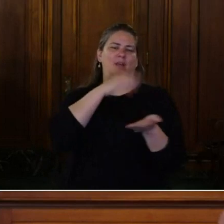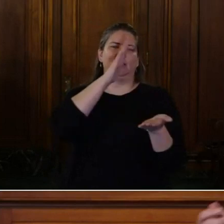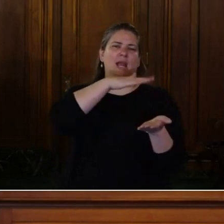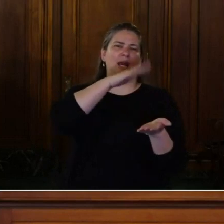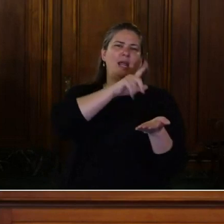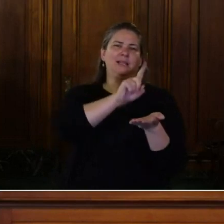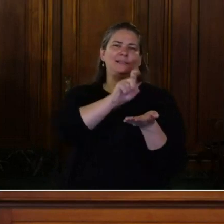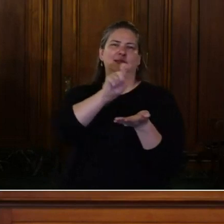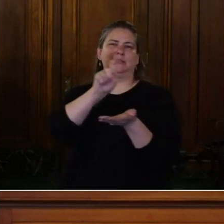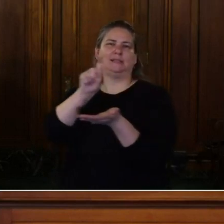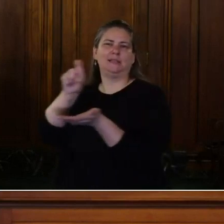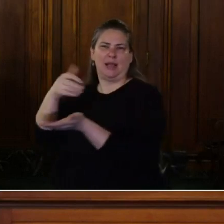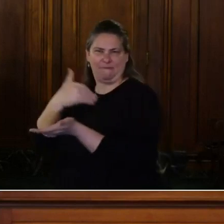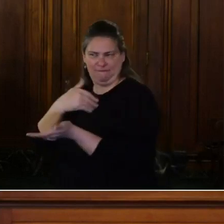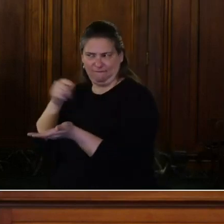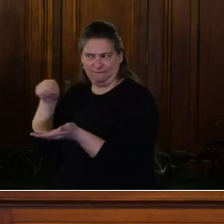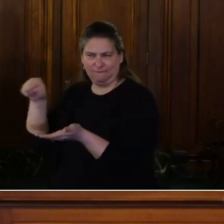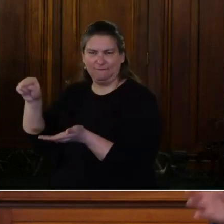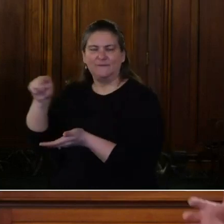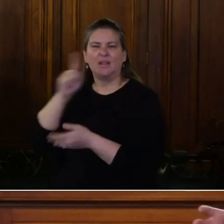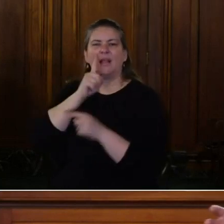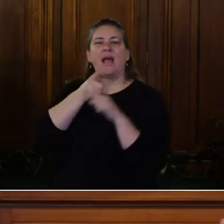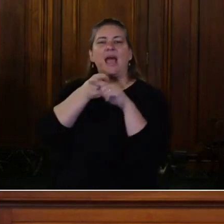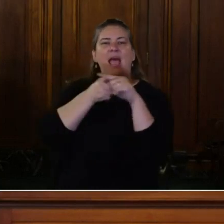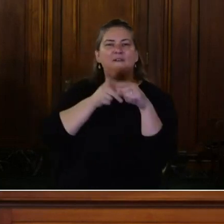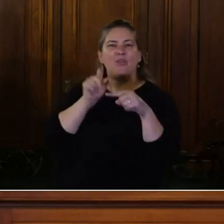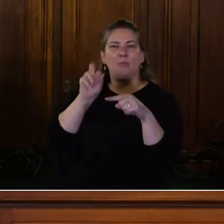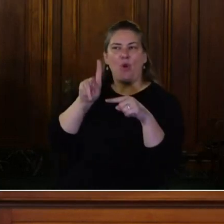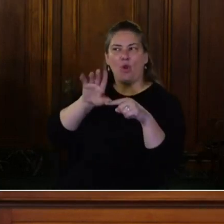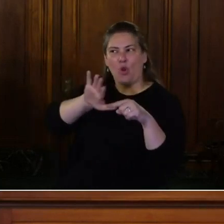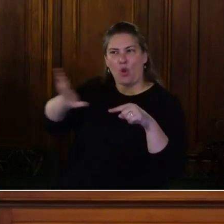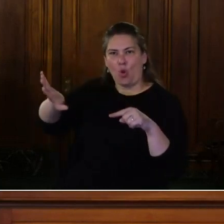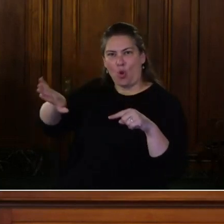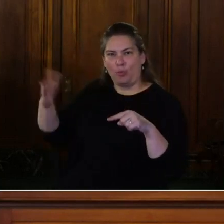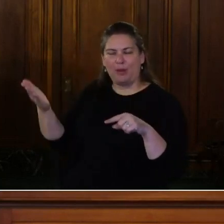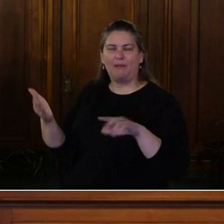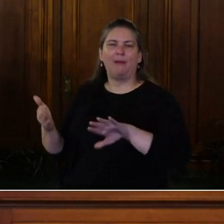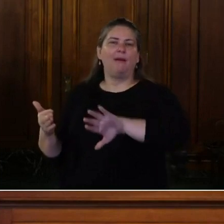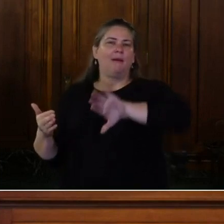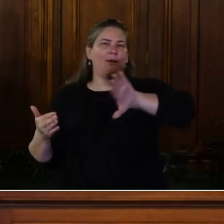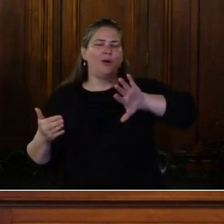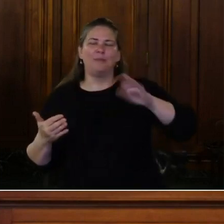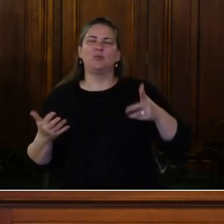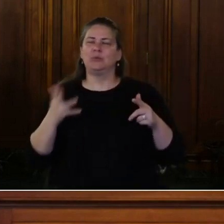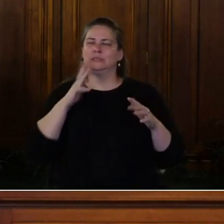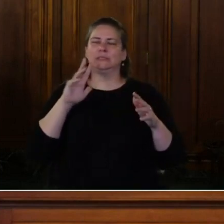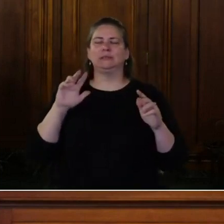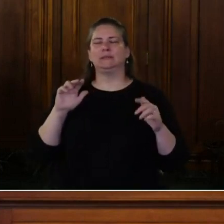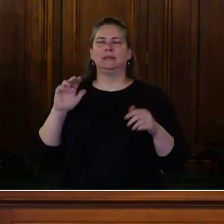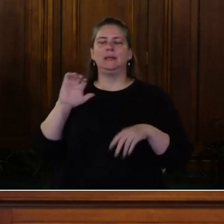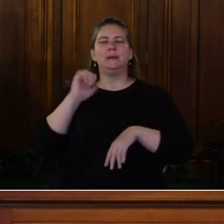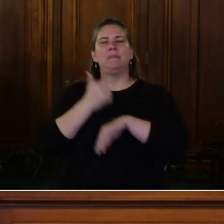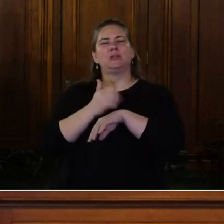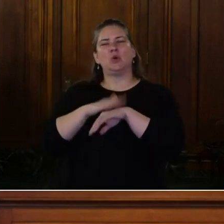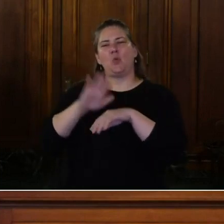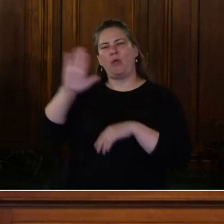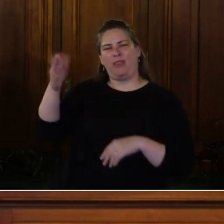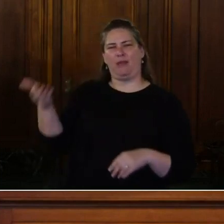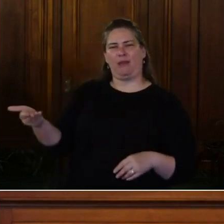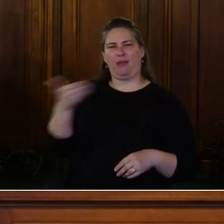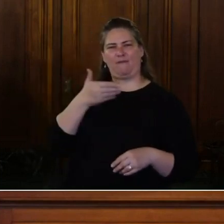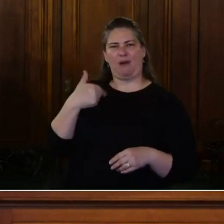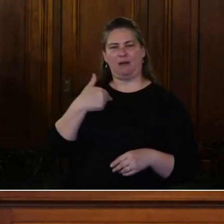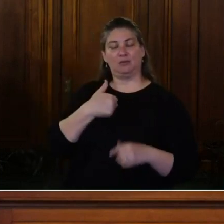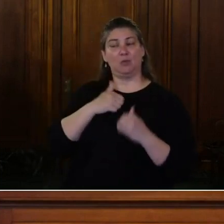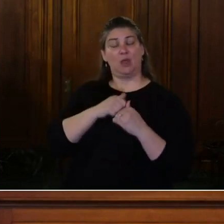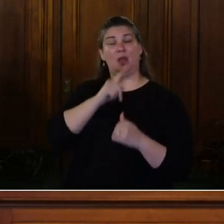a phased reopening where I think they're going to do half the park in the beginning. But it's based on what they provided with